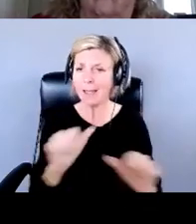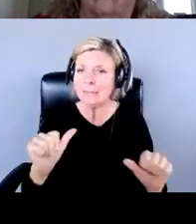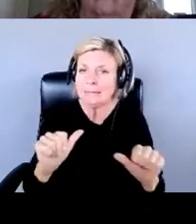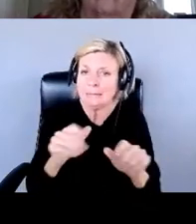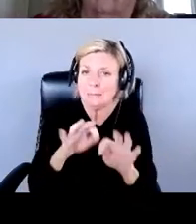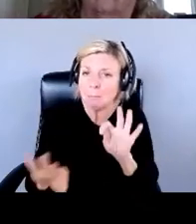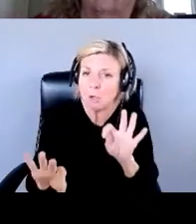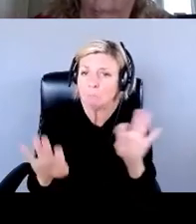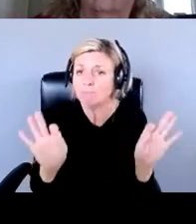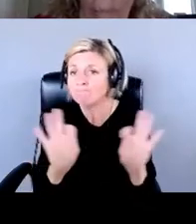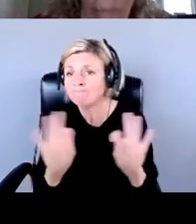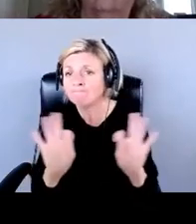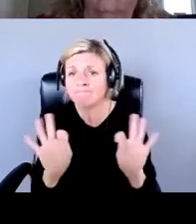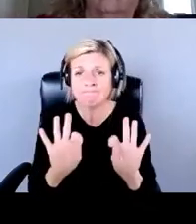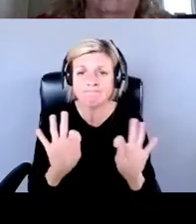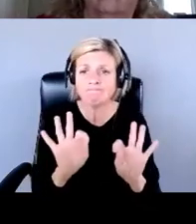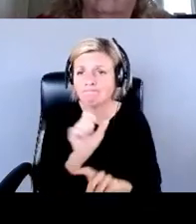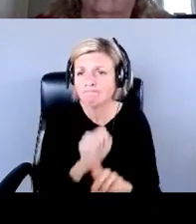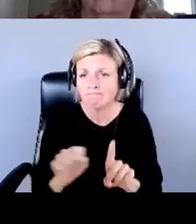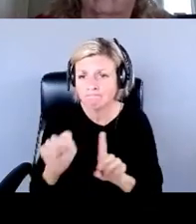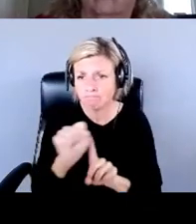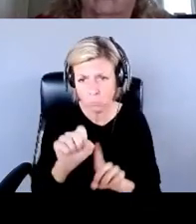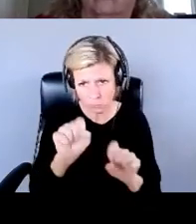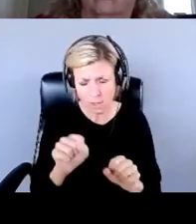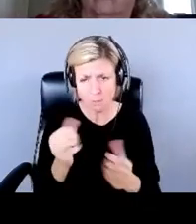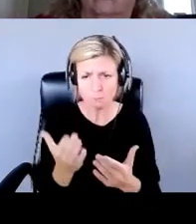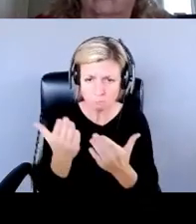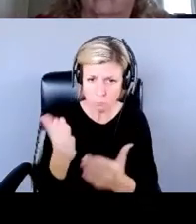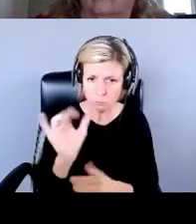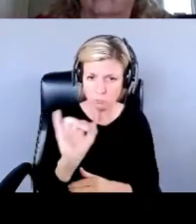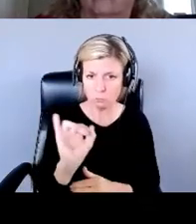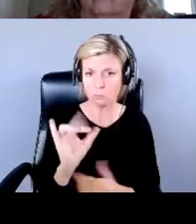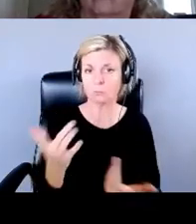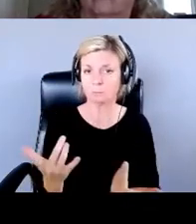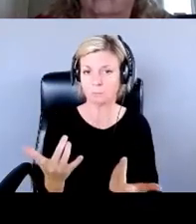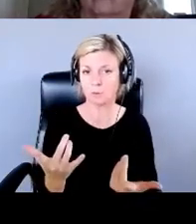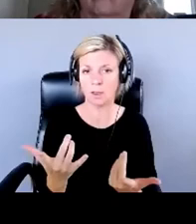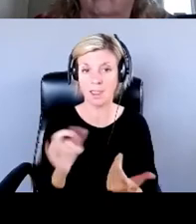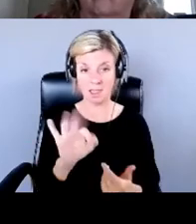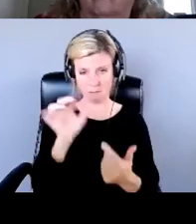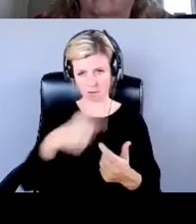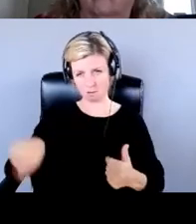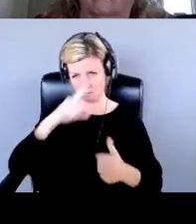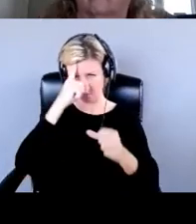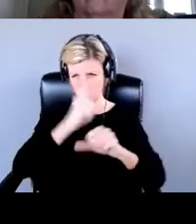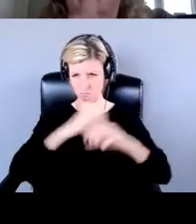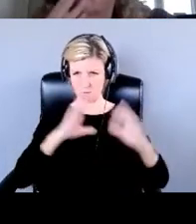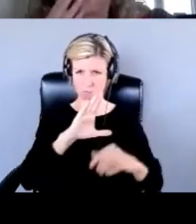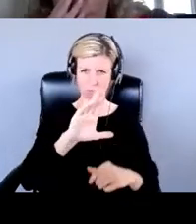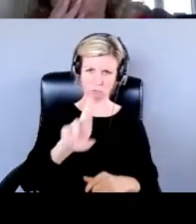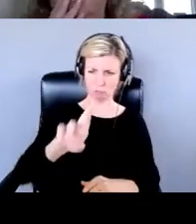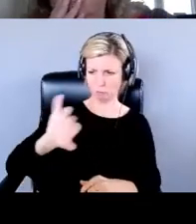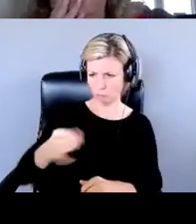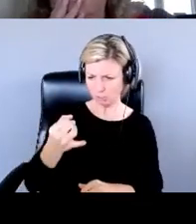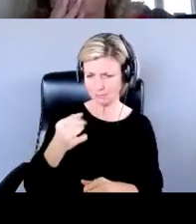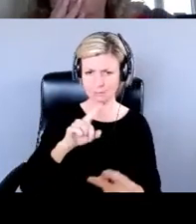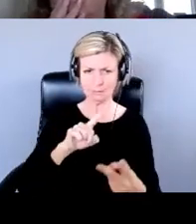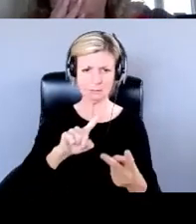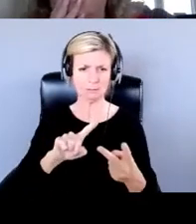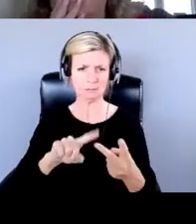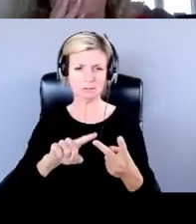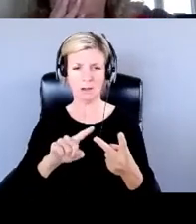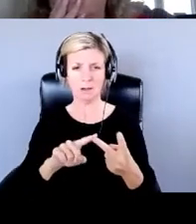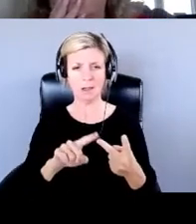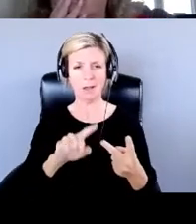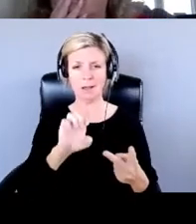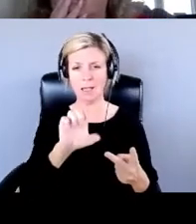that sources like really models, like restorative justice, like elder mediation, if we exist only